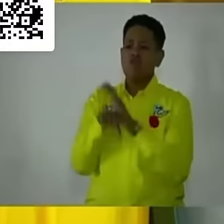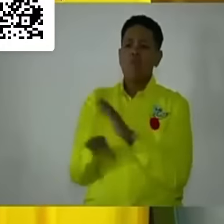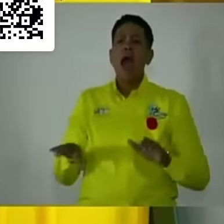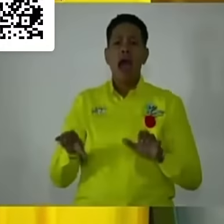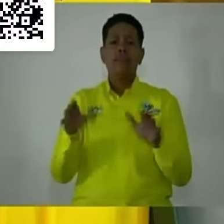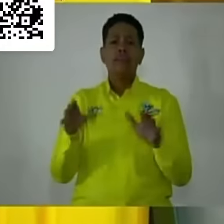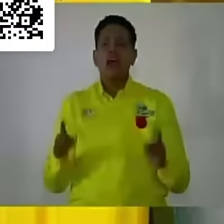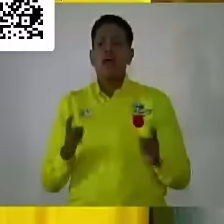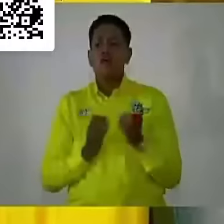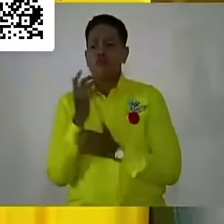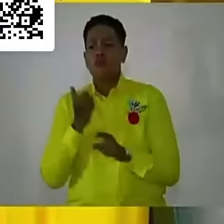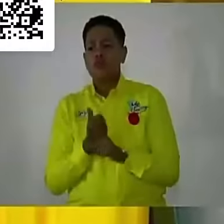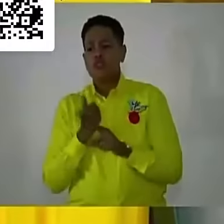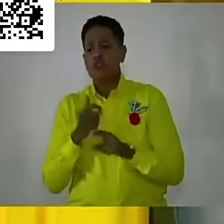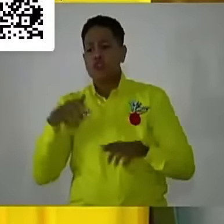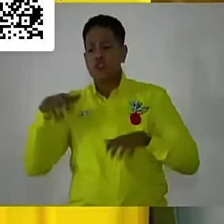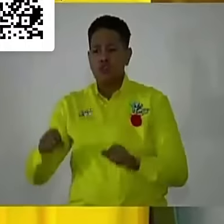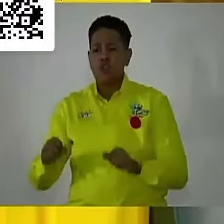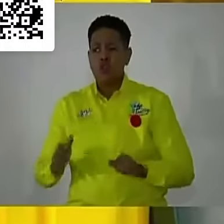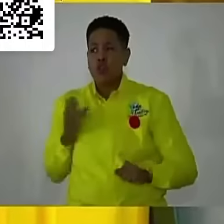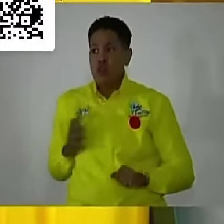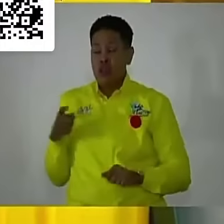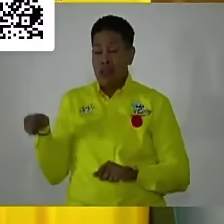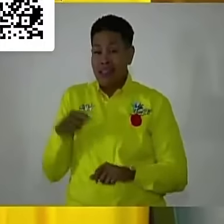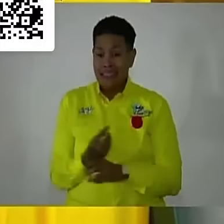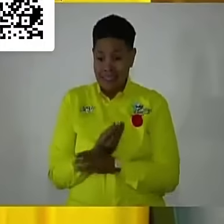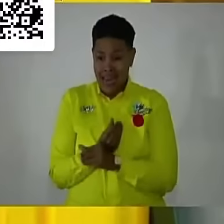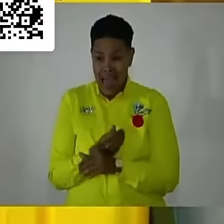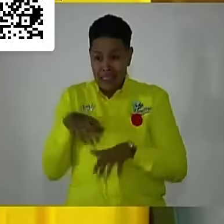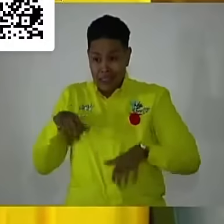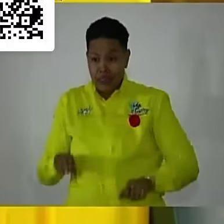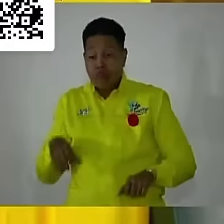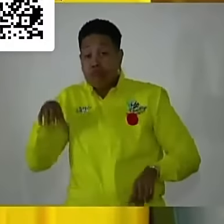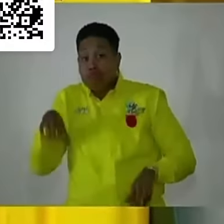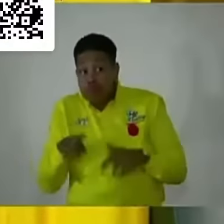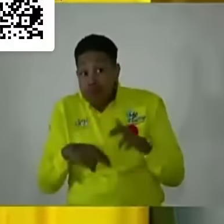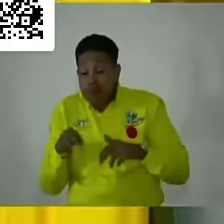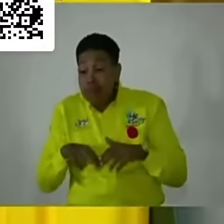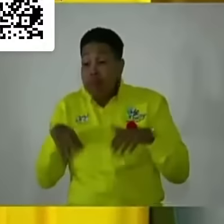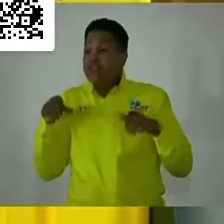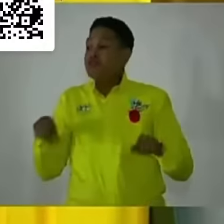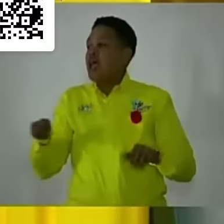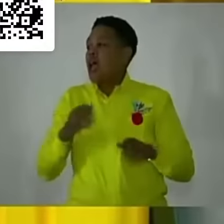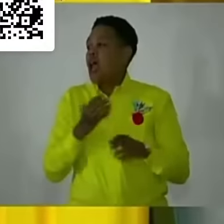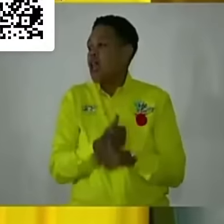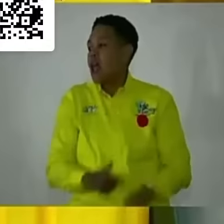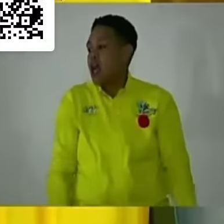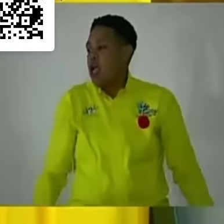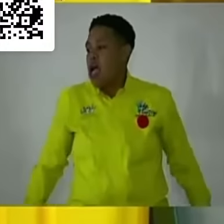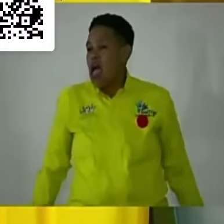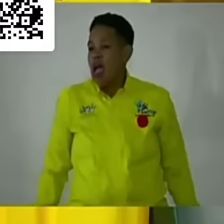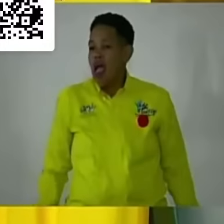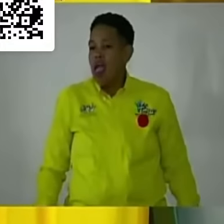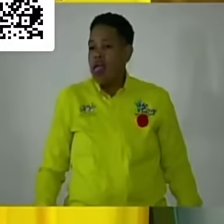activity through squatting on these lands, right? And also